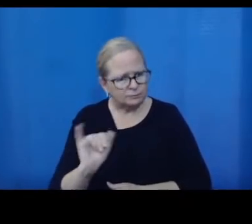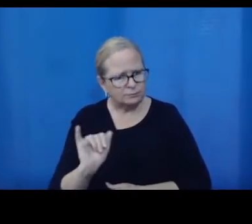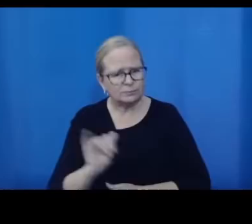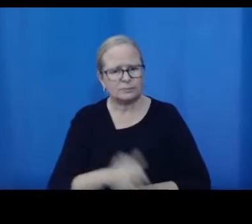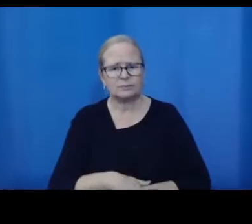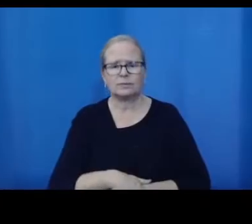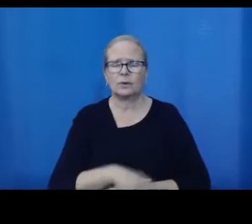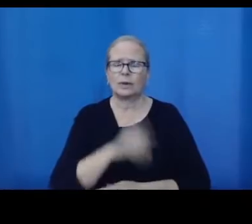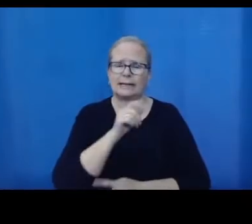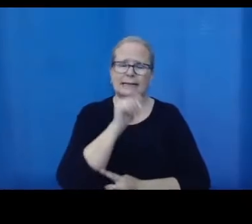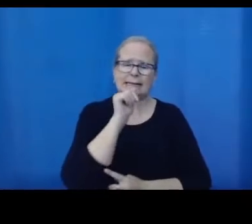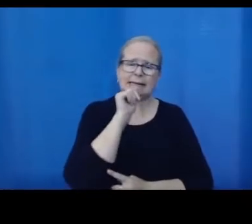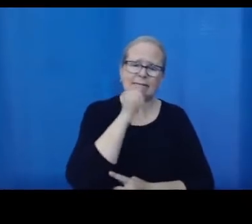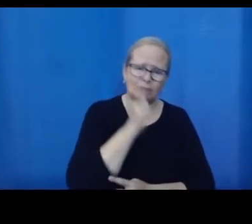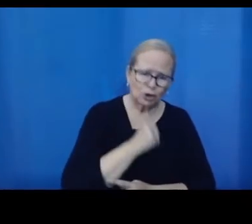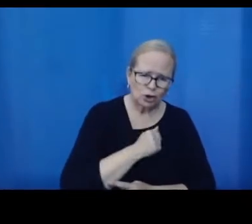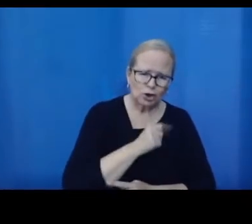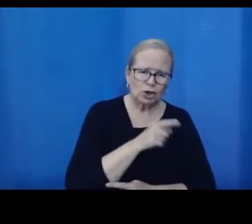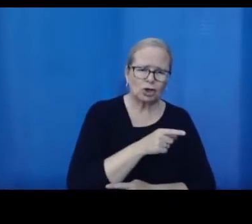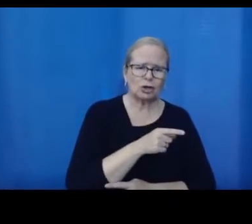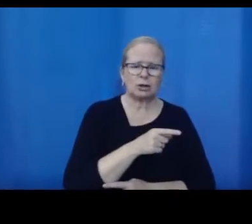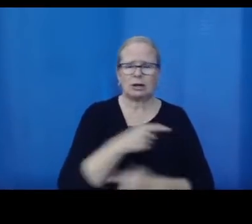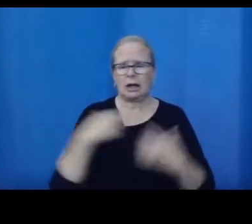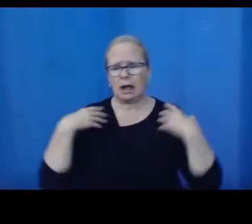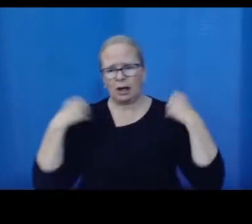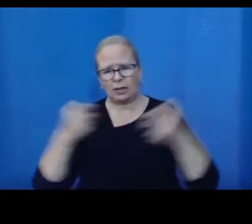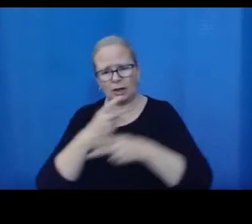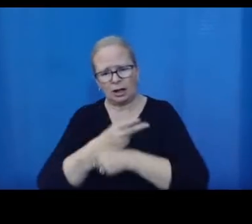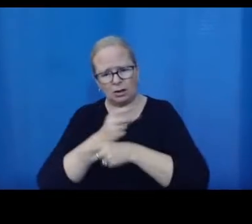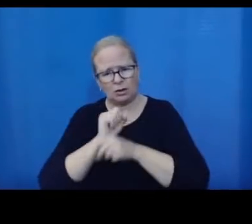we, outside of those units and emergency and the